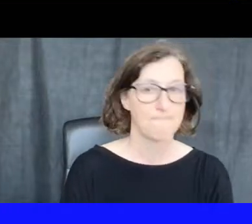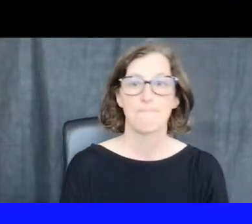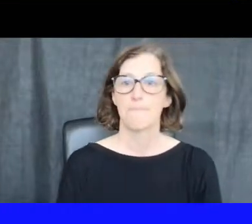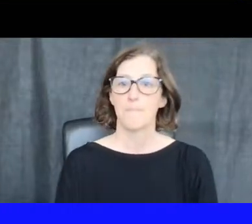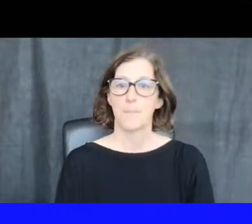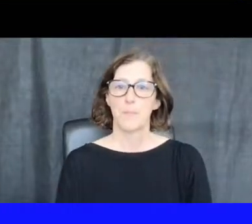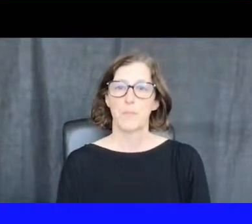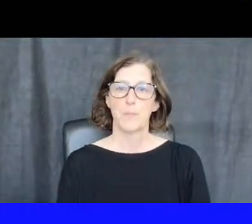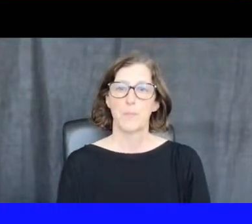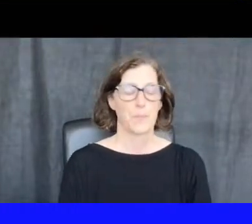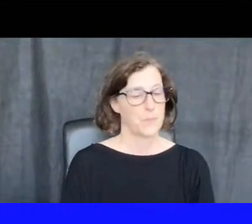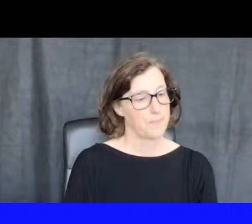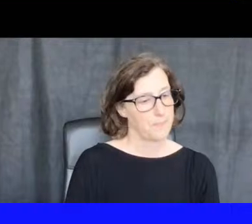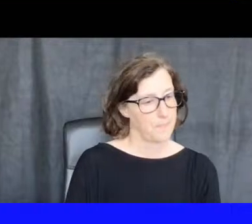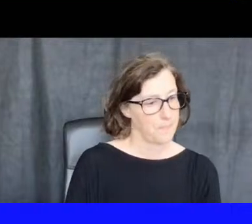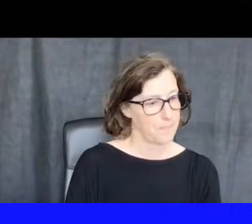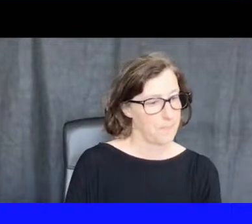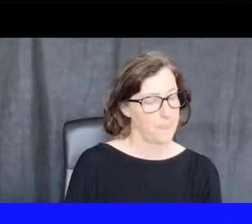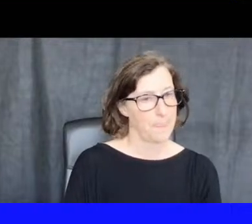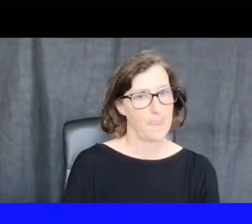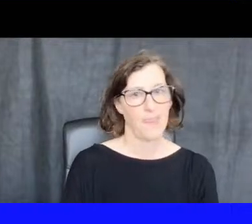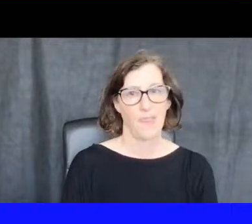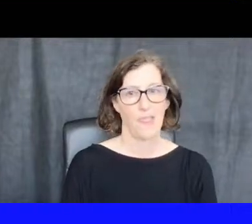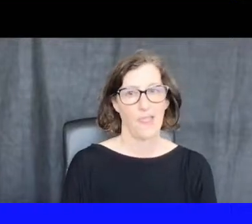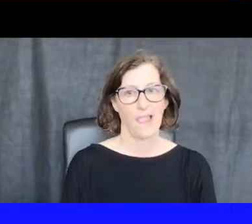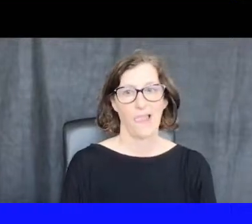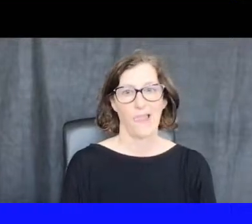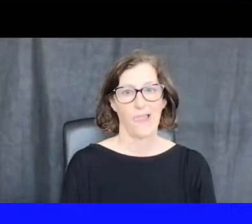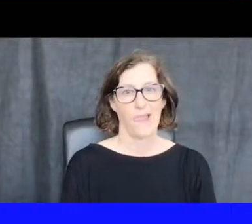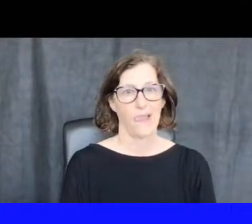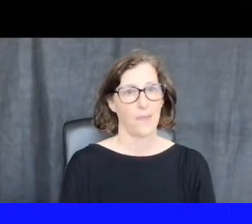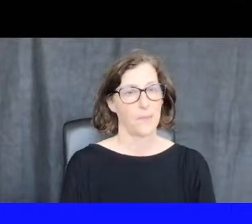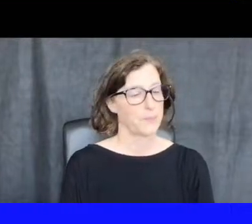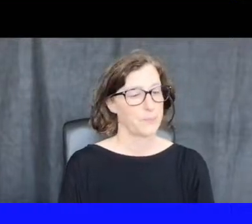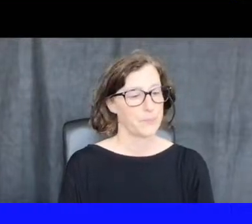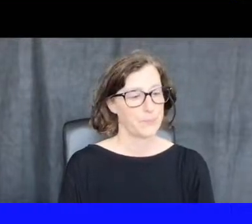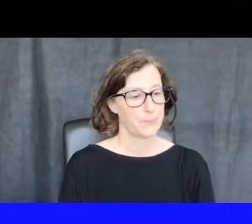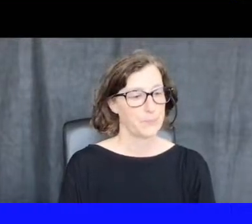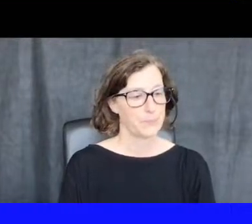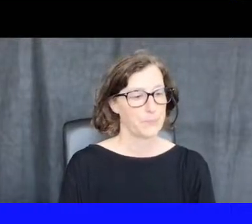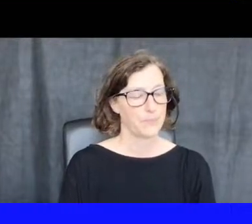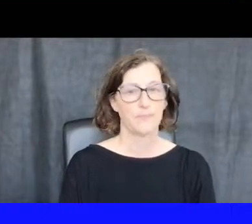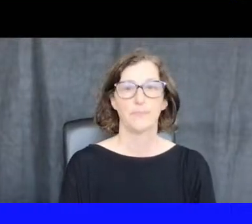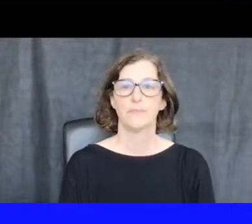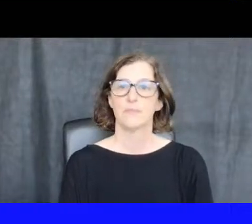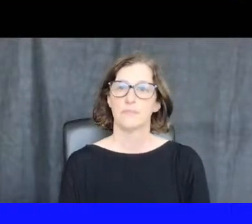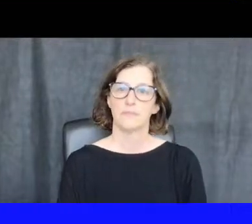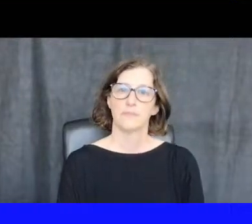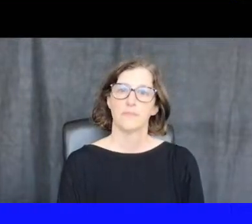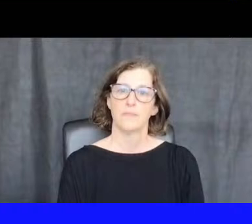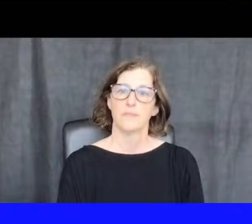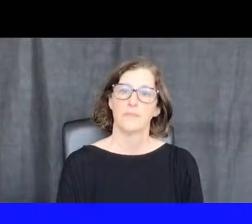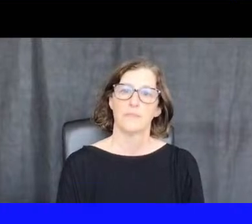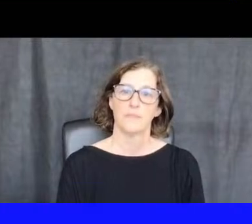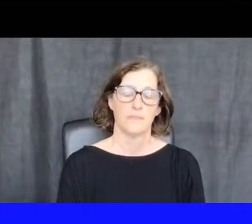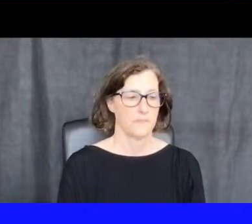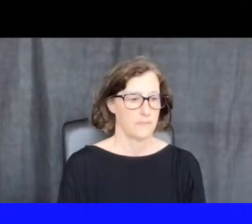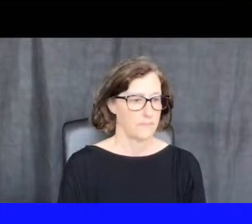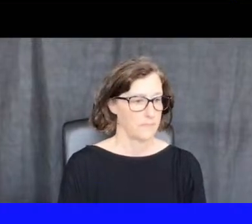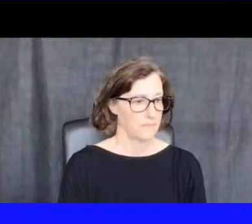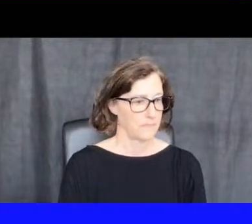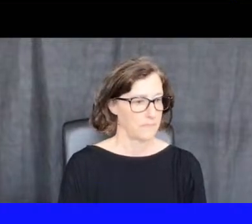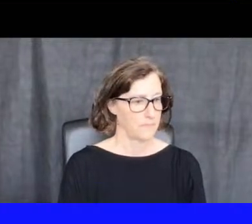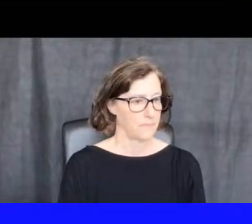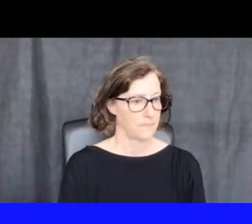order. Please note for the record that Dr. Sheri Shamani is representing Dr. Dave Shoxi,